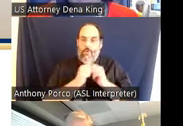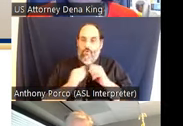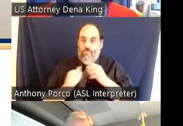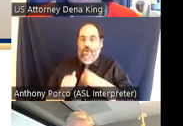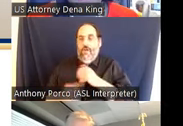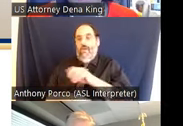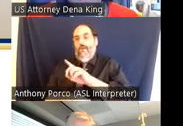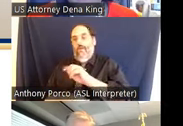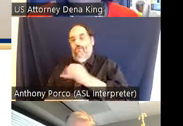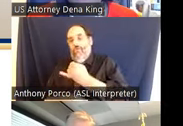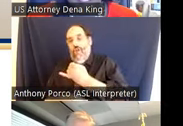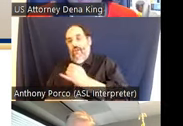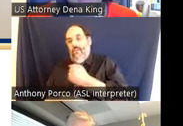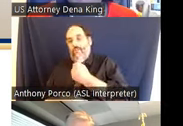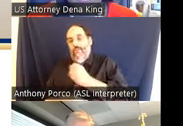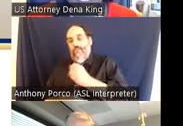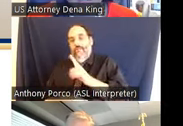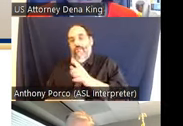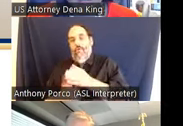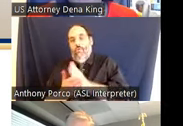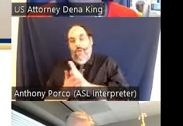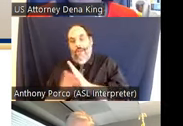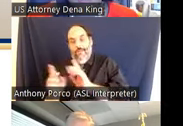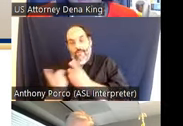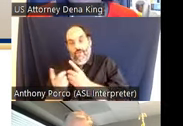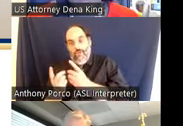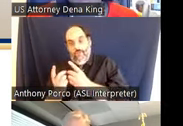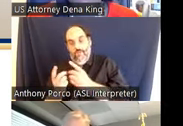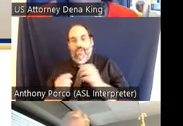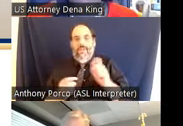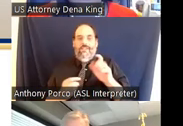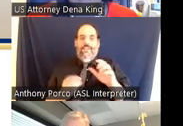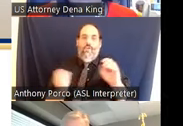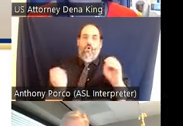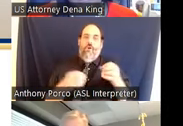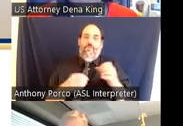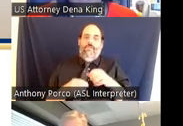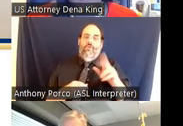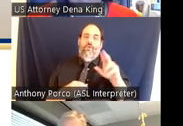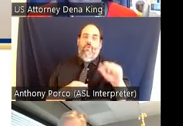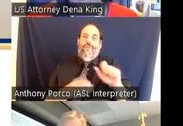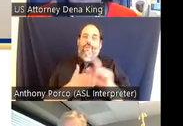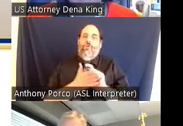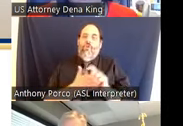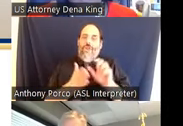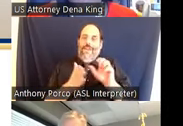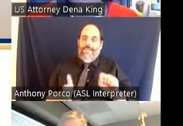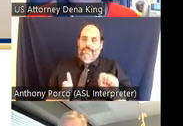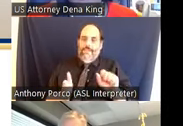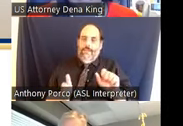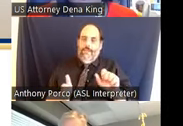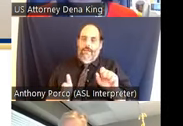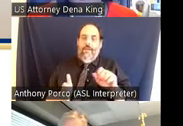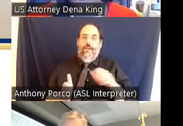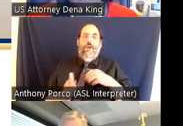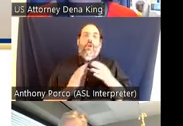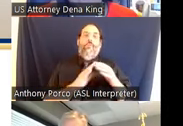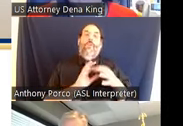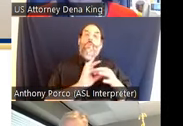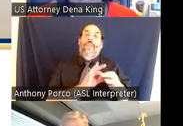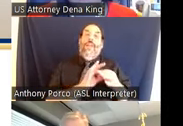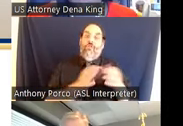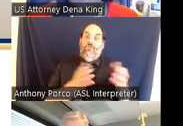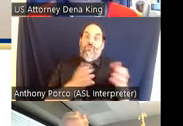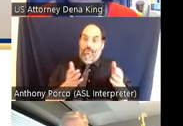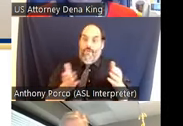the Department of Justice's Civil Rights Division, the Executive Office for United States Attorneys, the Community Relations